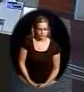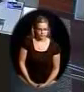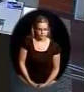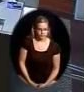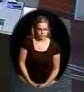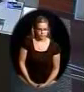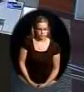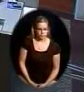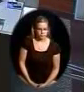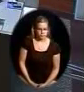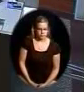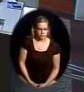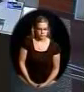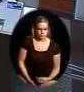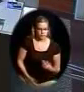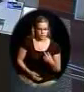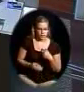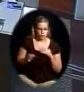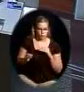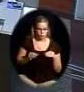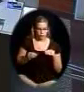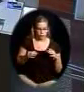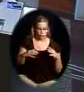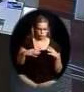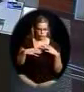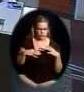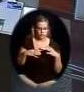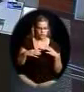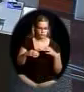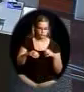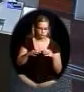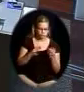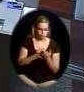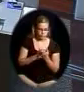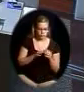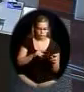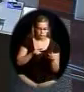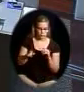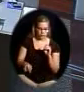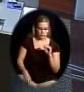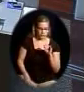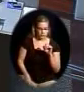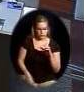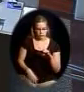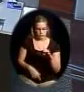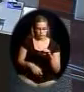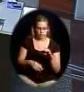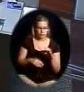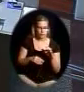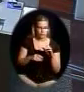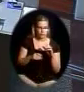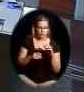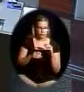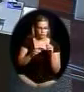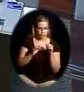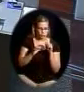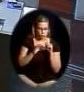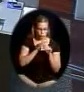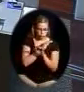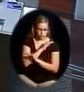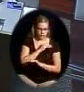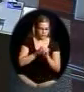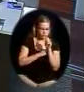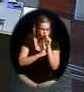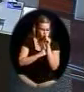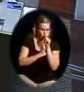Mr. Parker, I move that we recess to executive session to discuss personnel matters of non-elected personnel, to protect the privacy interests of the individuals